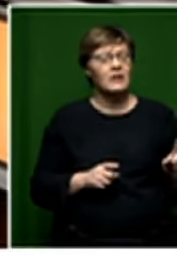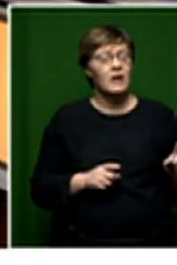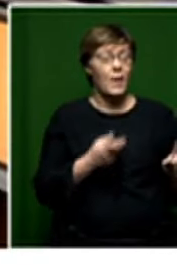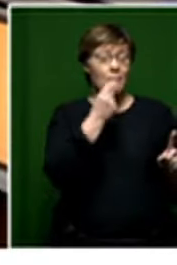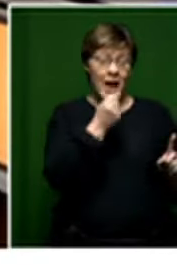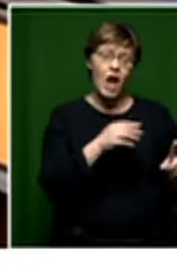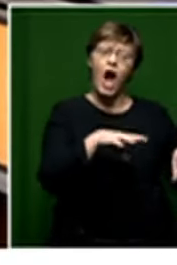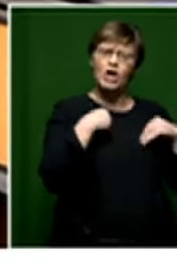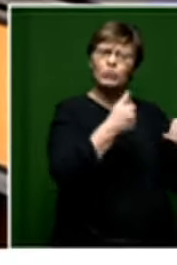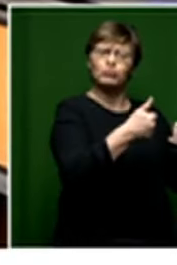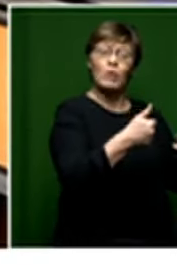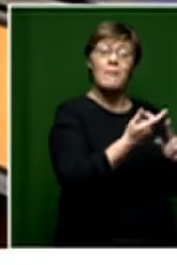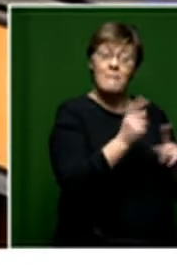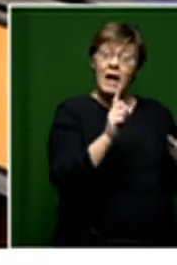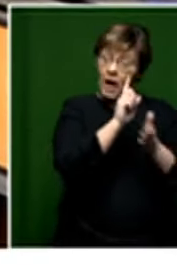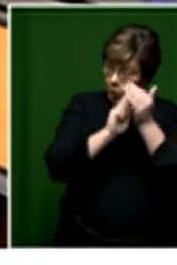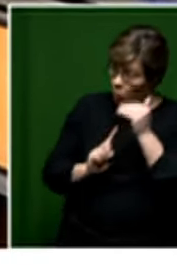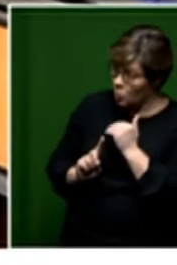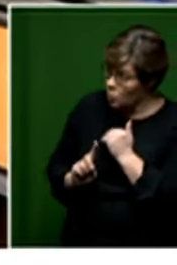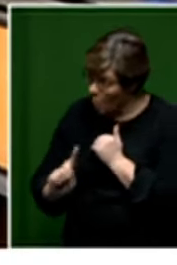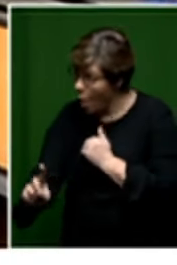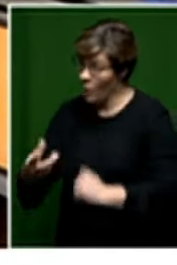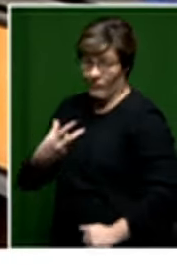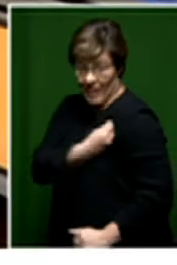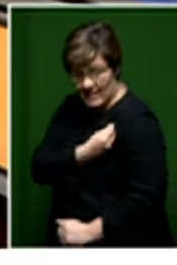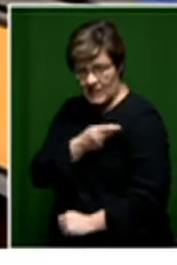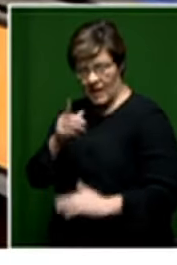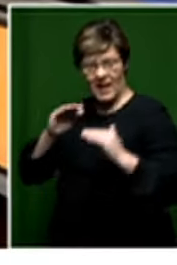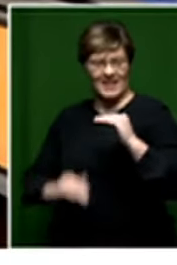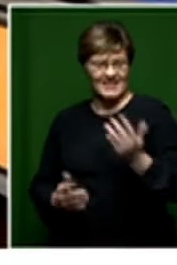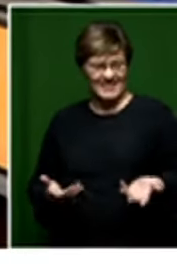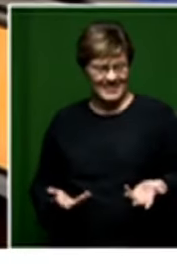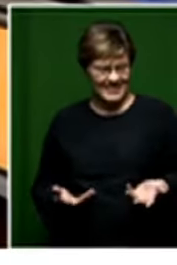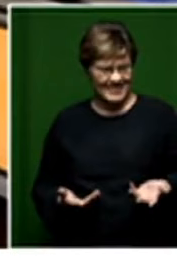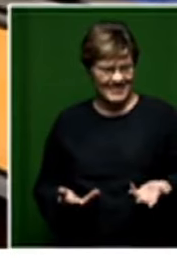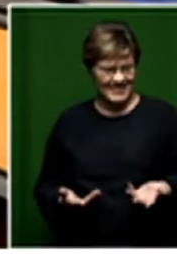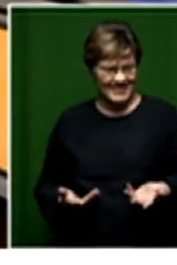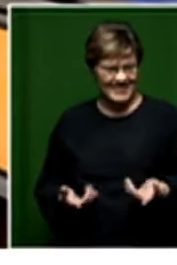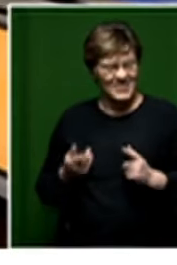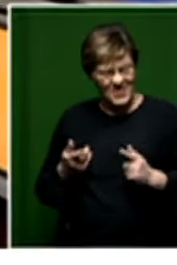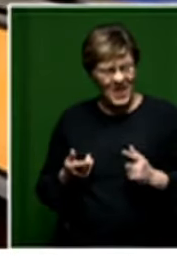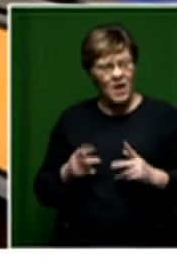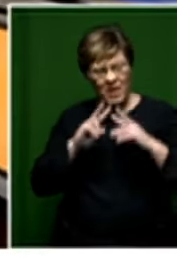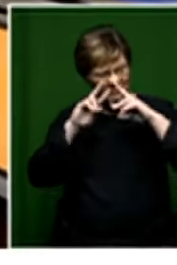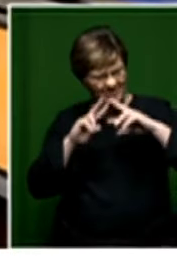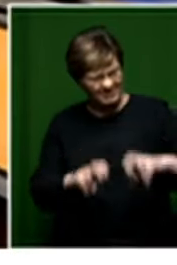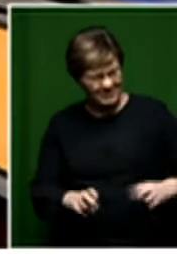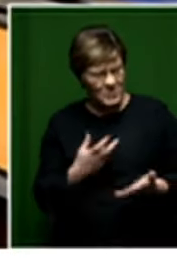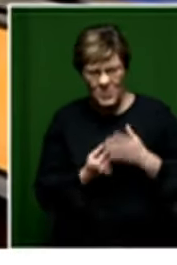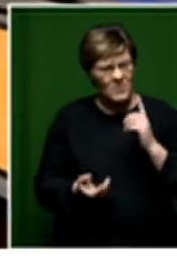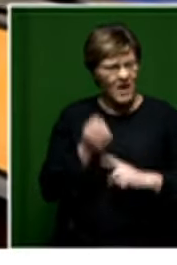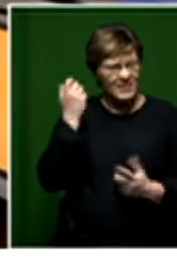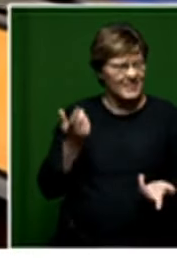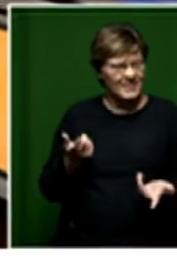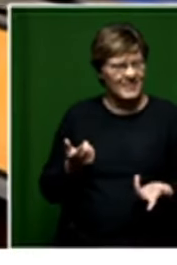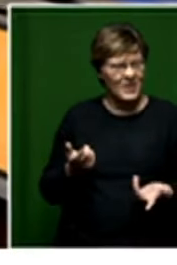but slightly less likely to have been vaccinated. So were you able to basically delve into that to find out